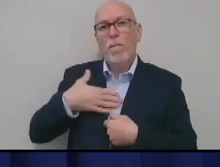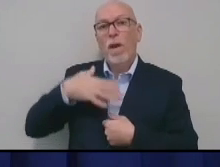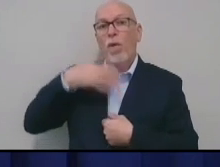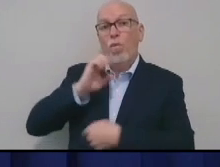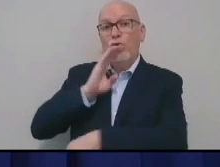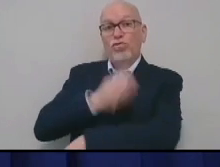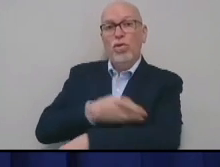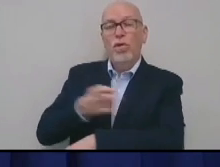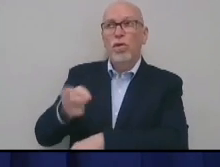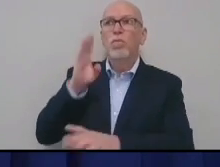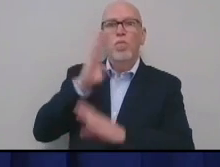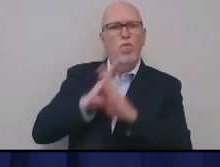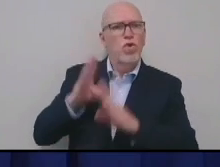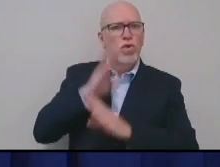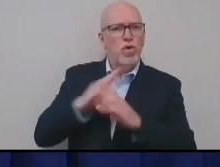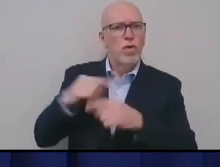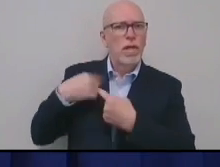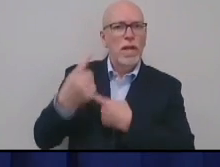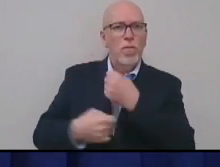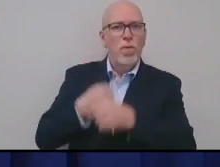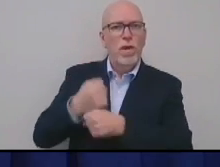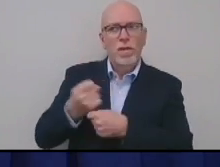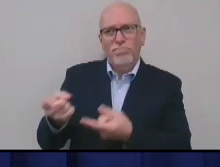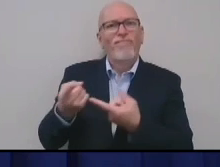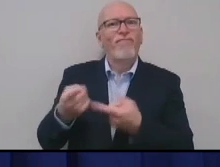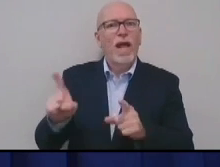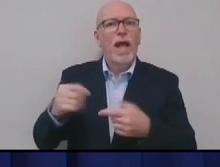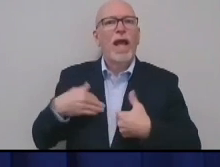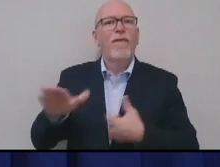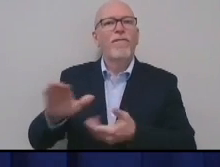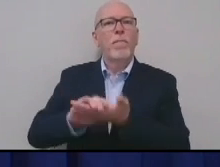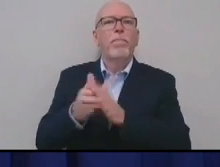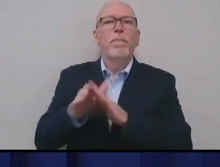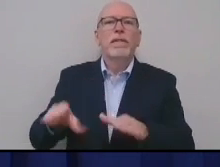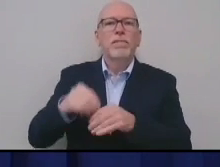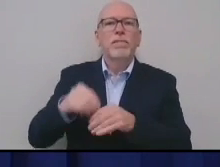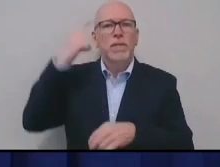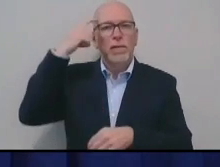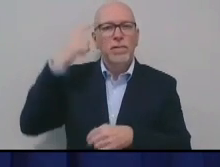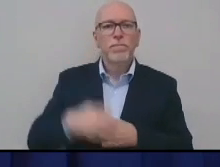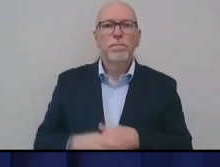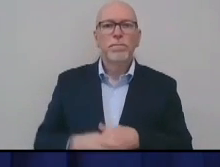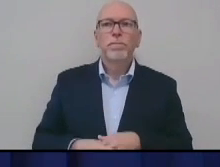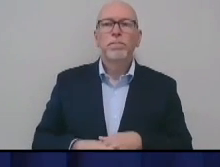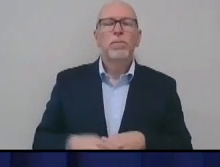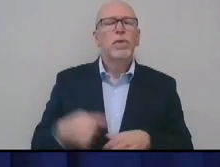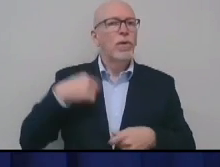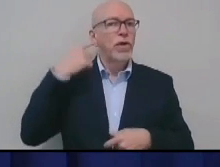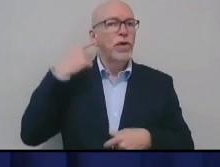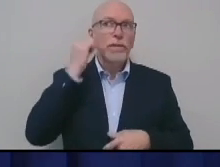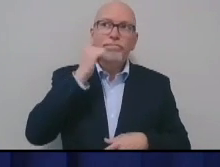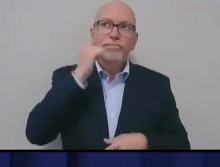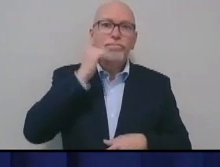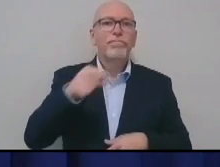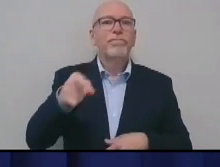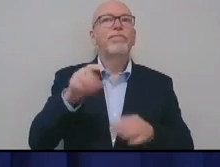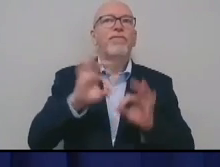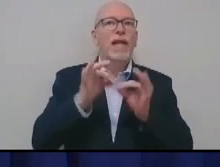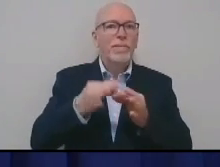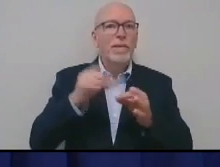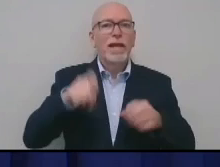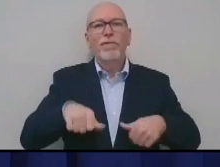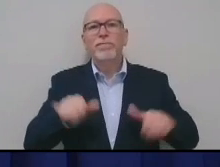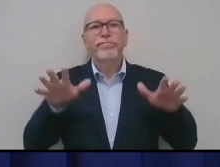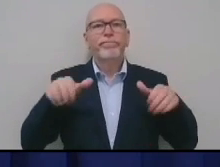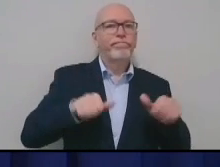so worried for this past year, to finally have peace of mind. We hear daily about the sacrifices that families have made to protect their